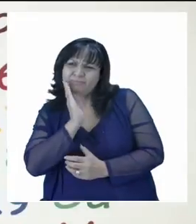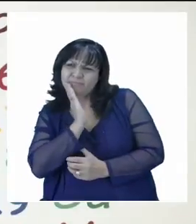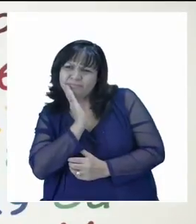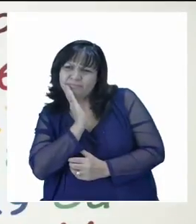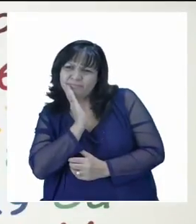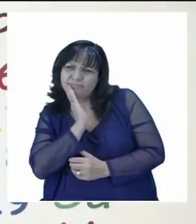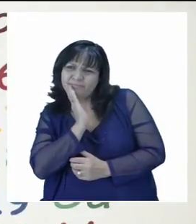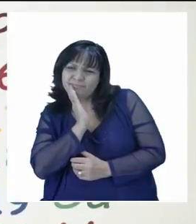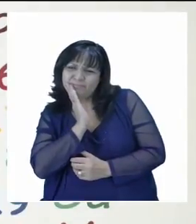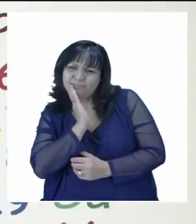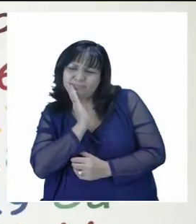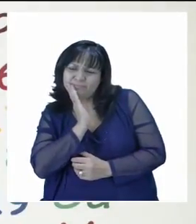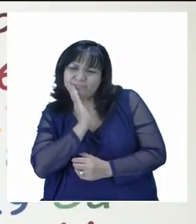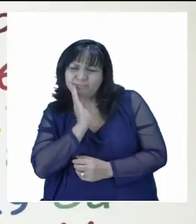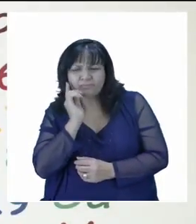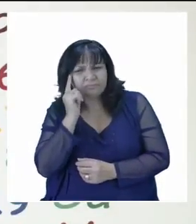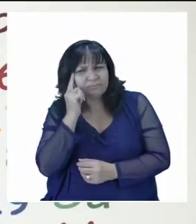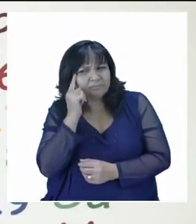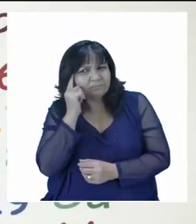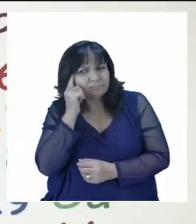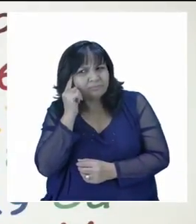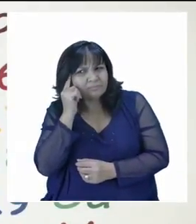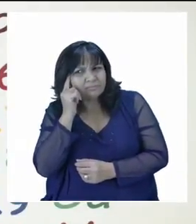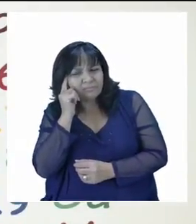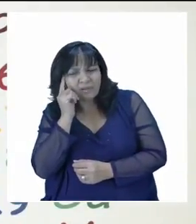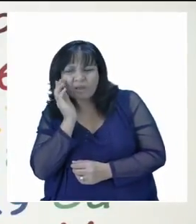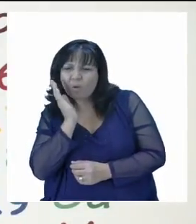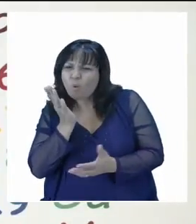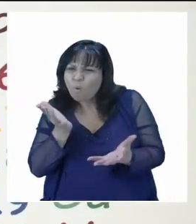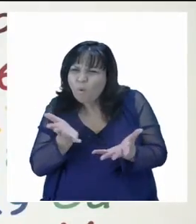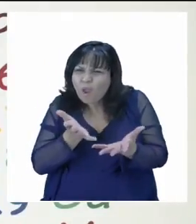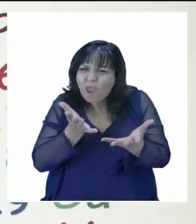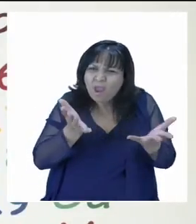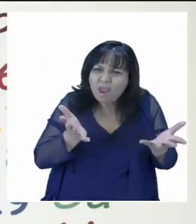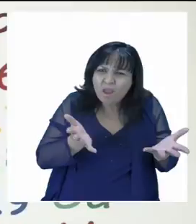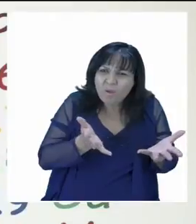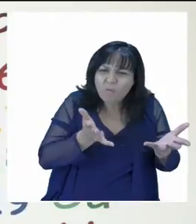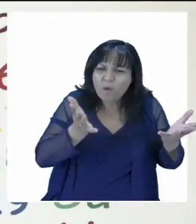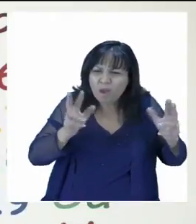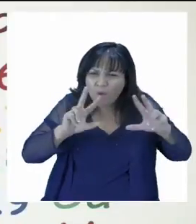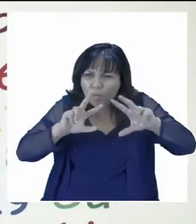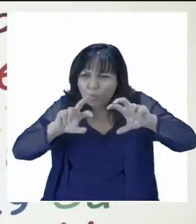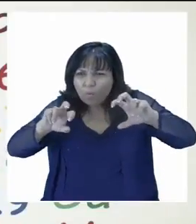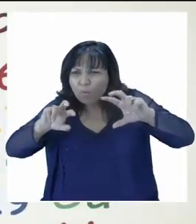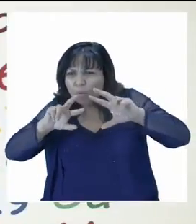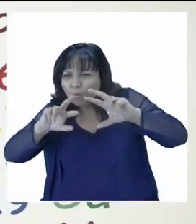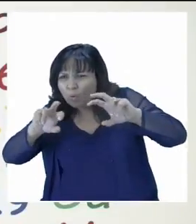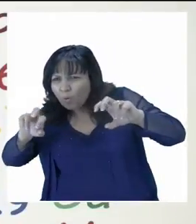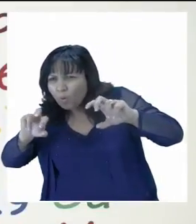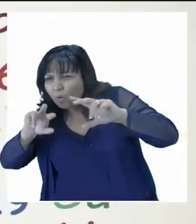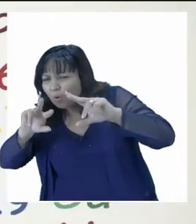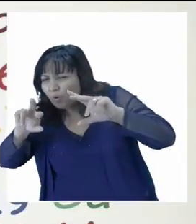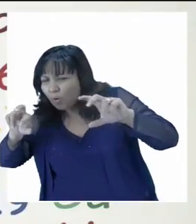Now I wonder, where can I find a circle in the